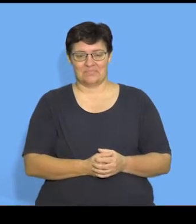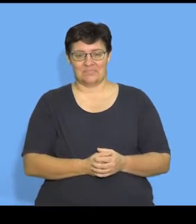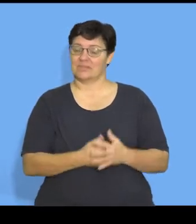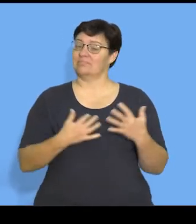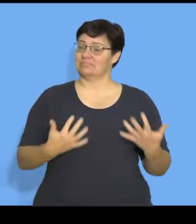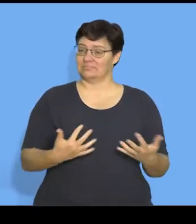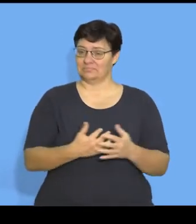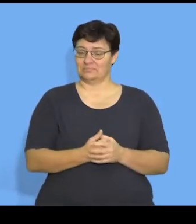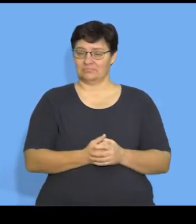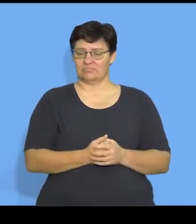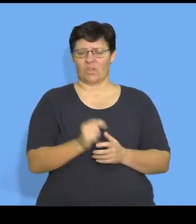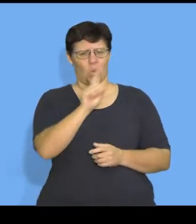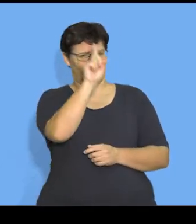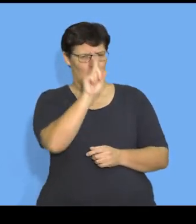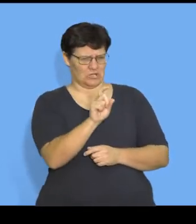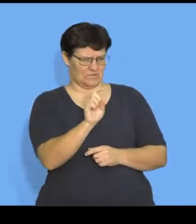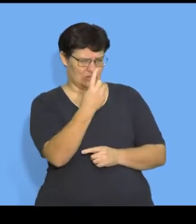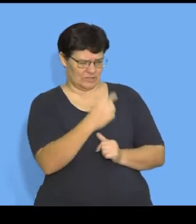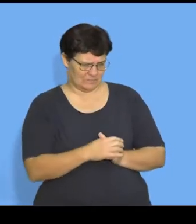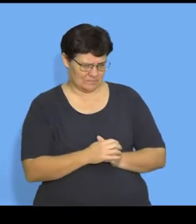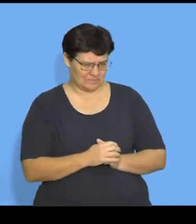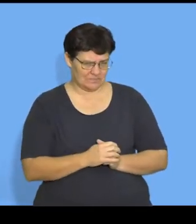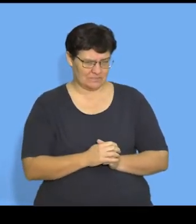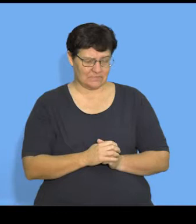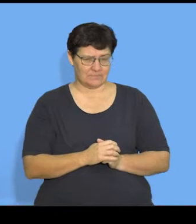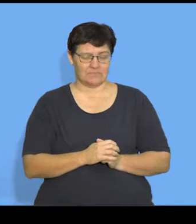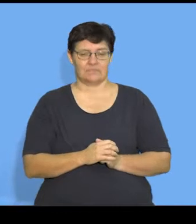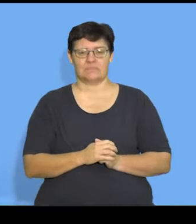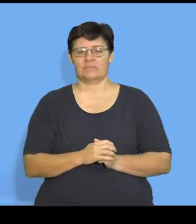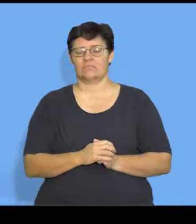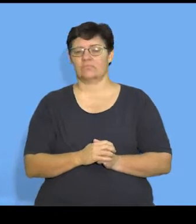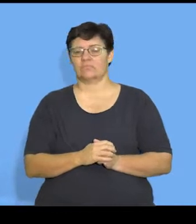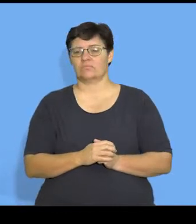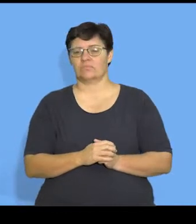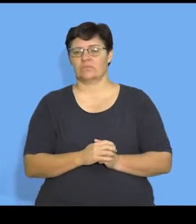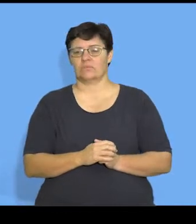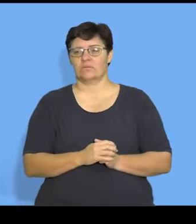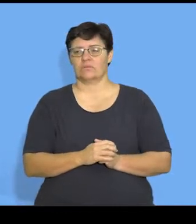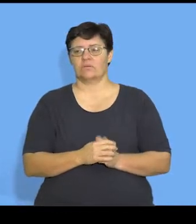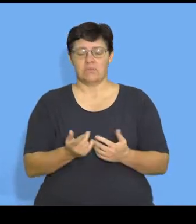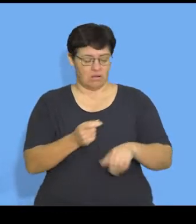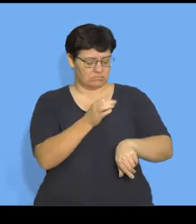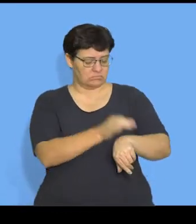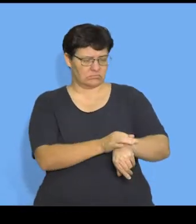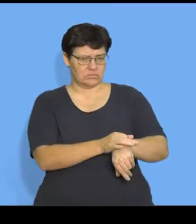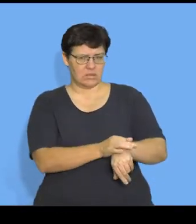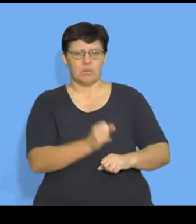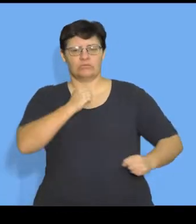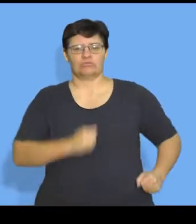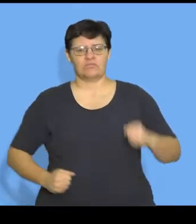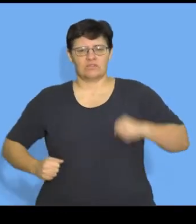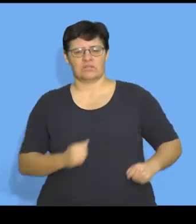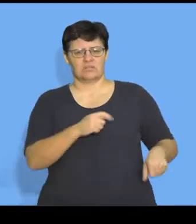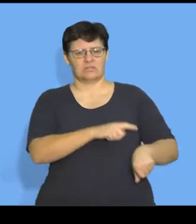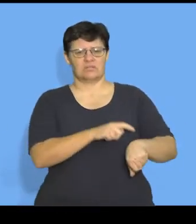So, have you thought about, because this is a big thing now, how a fitness tracker describes your